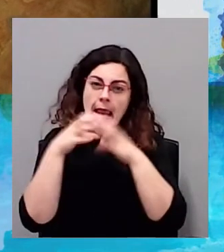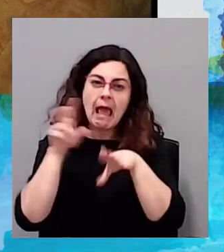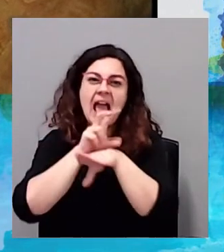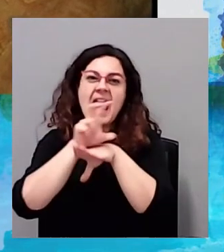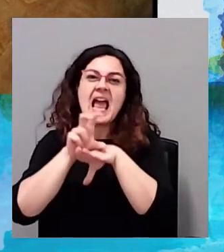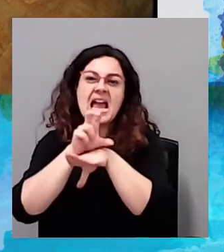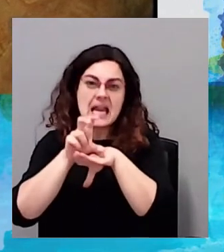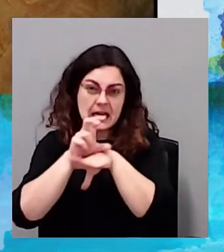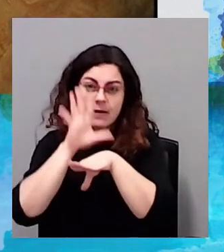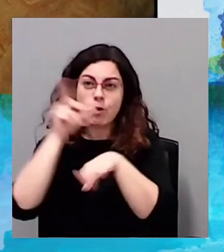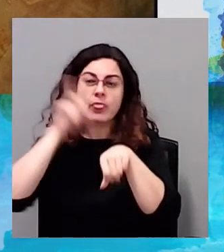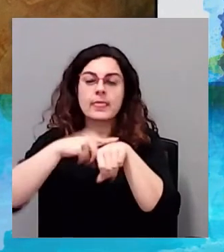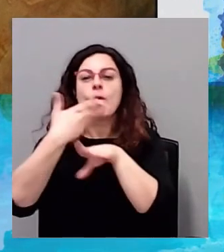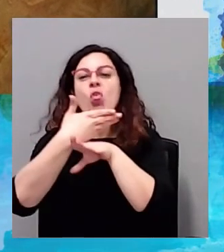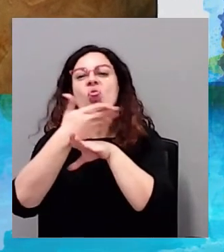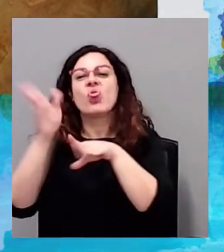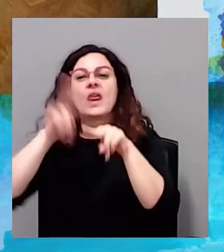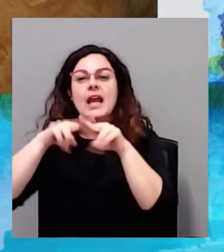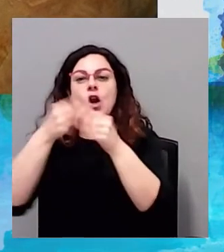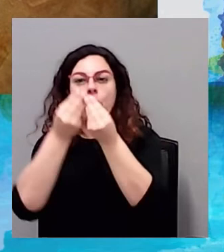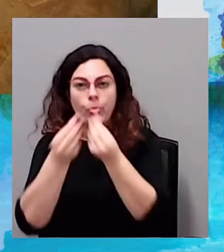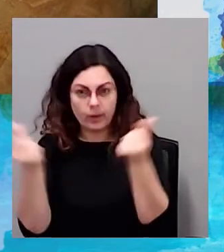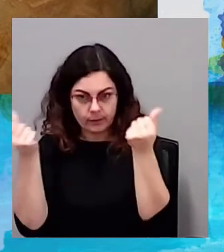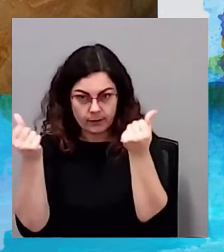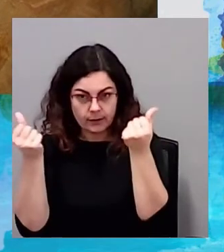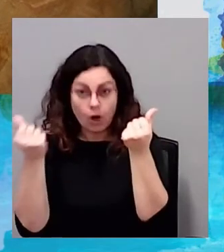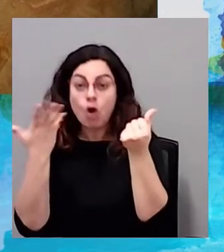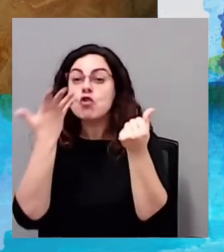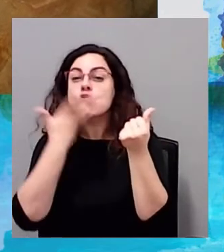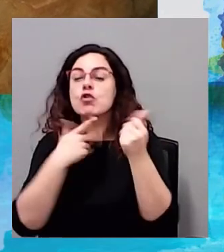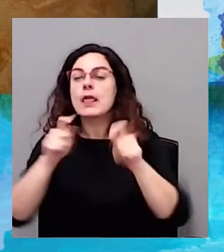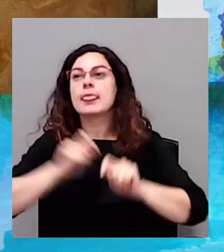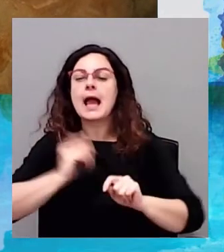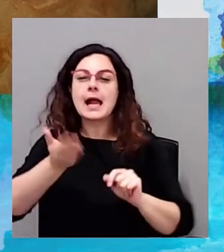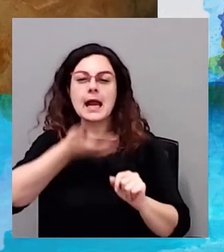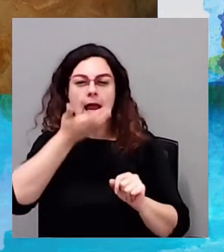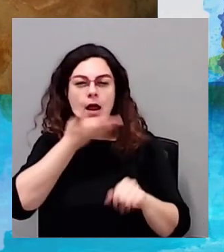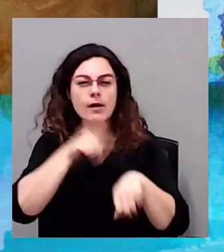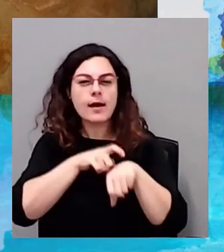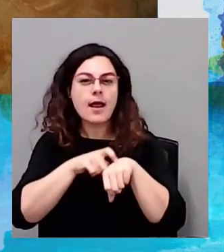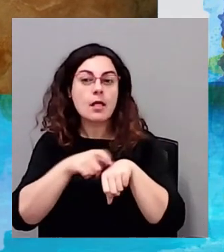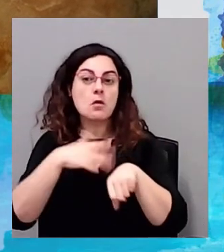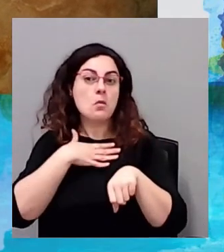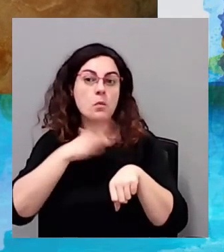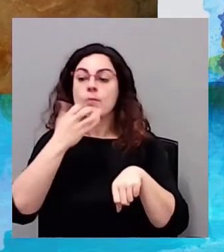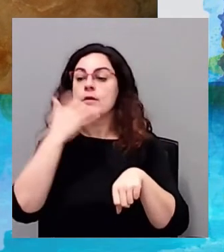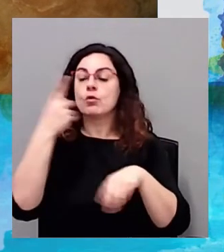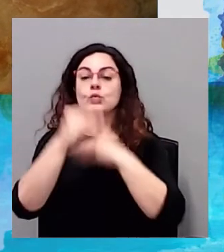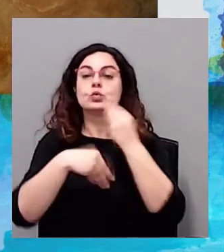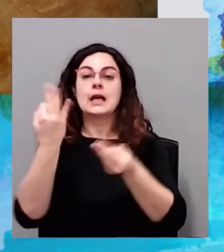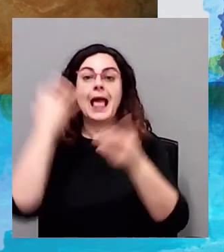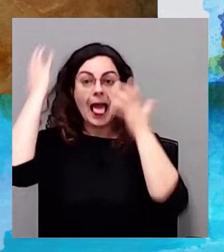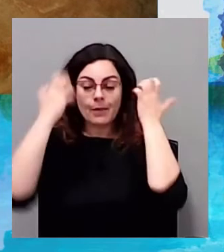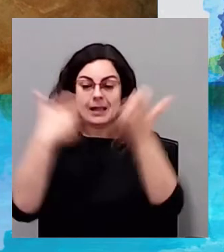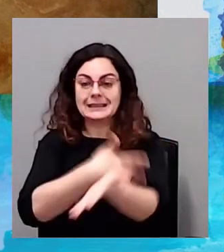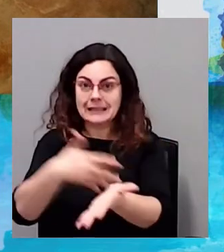orange, gray. Now, these pigments may come